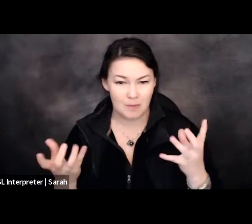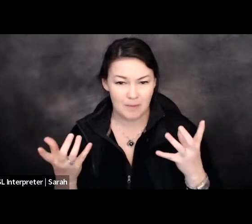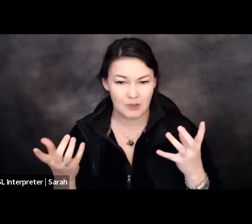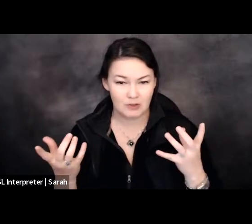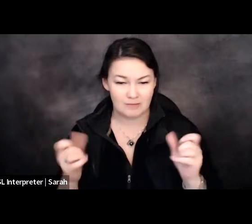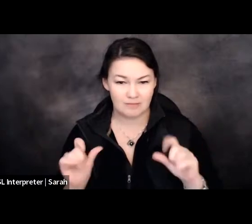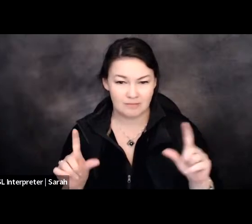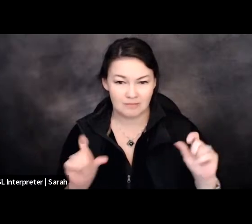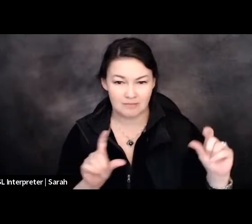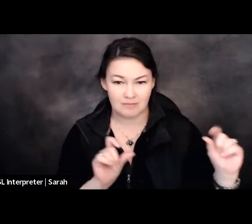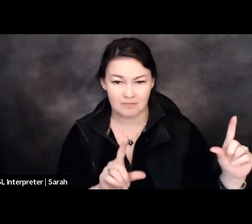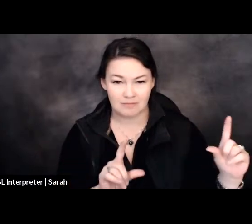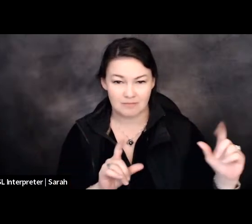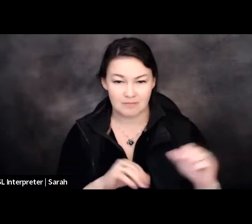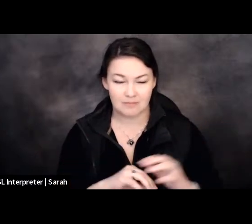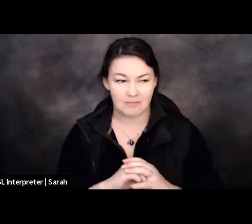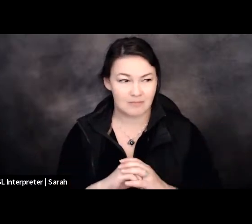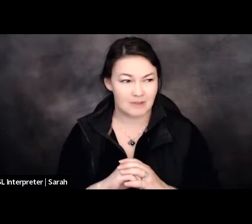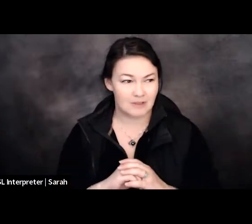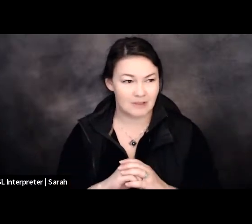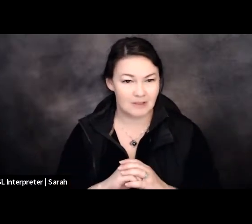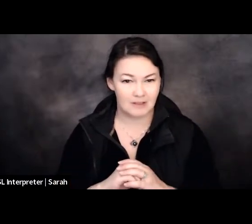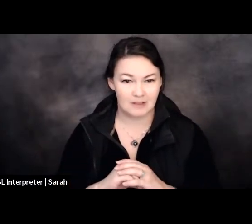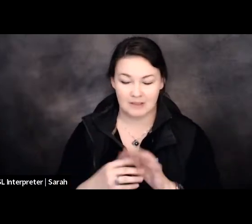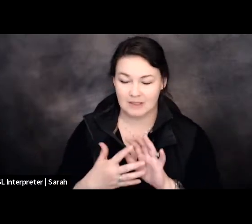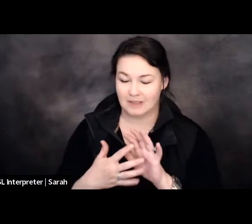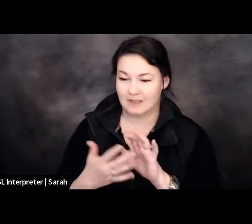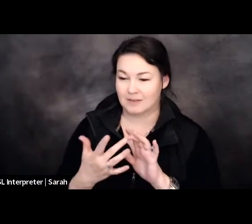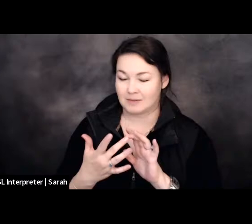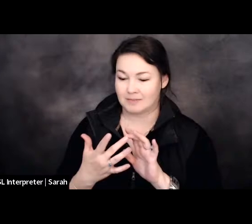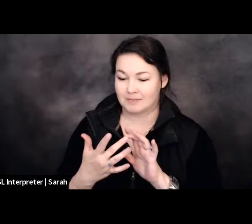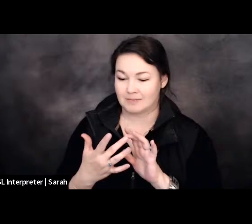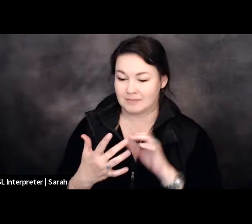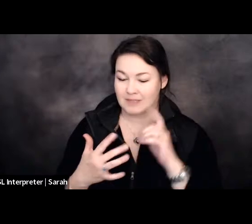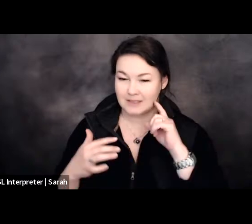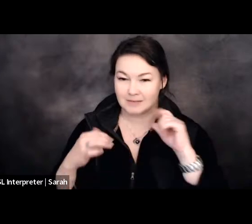Okay, let me sign off.